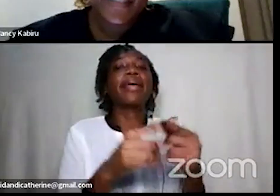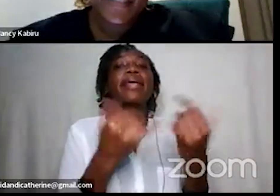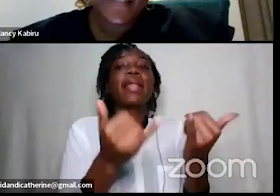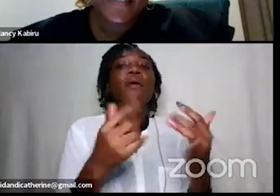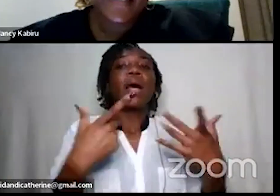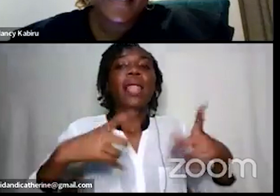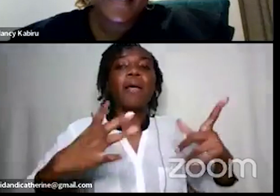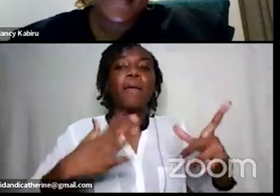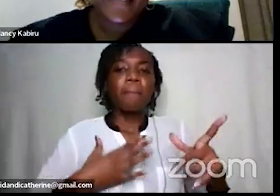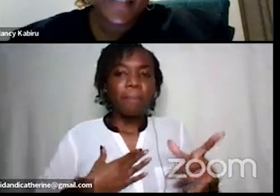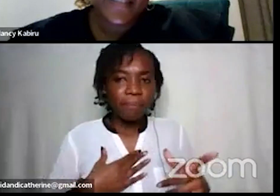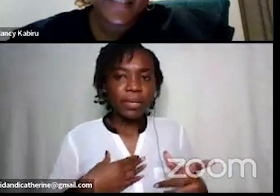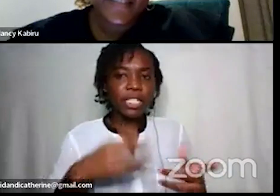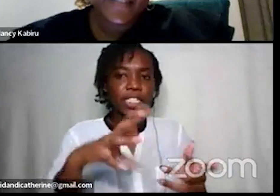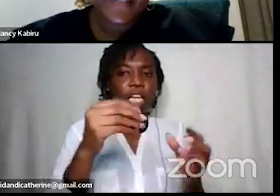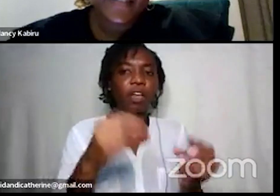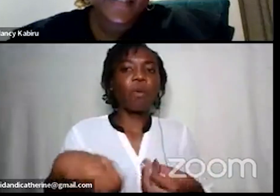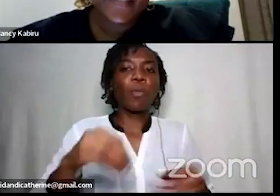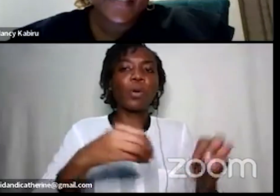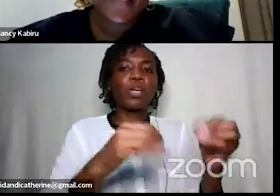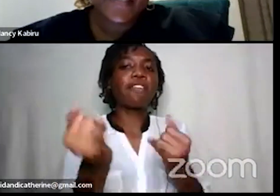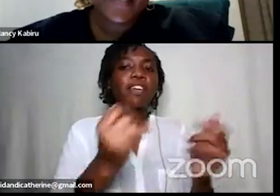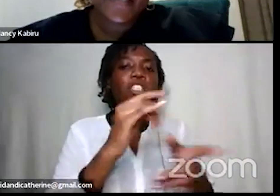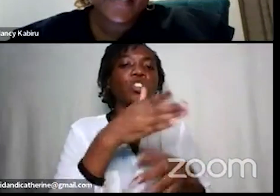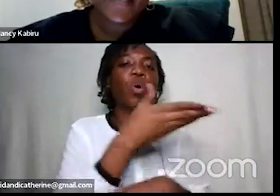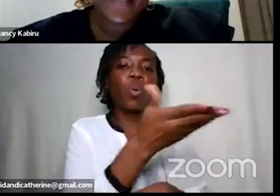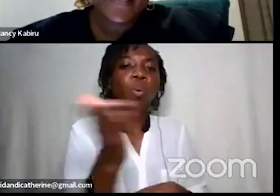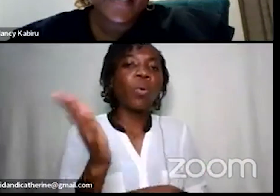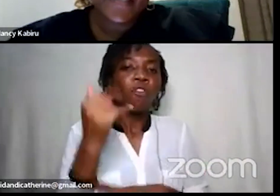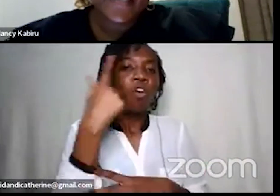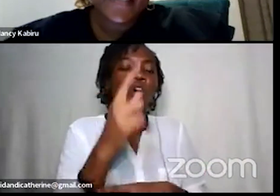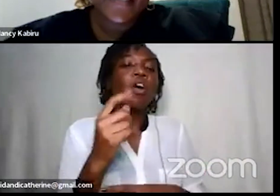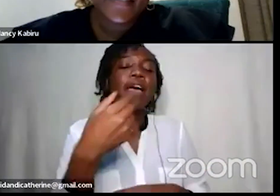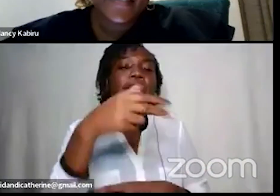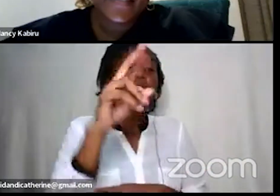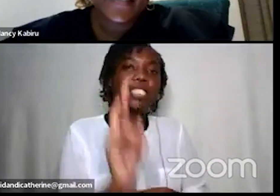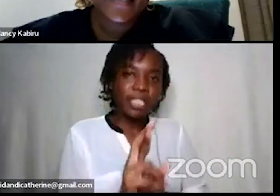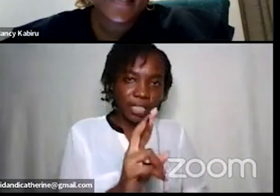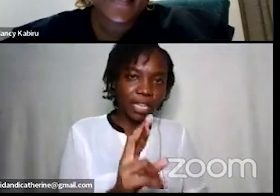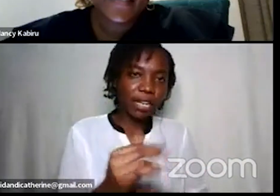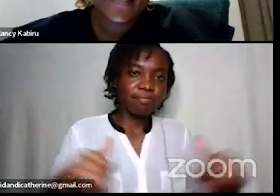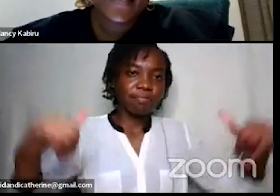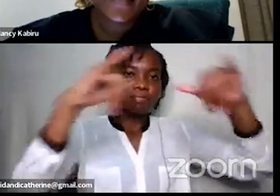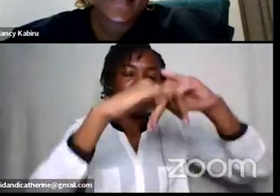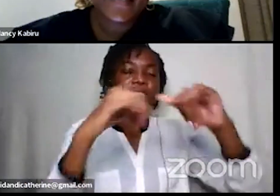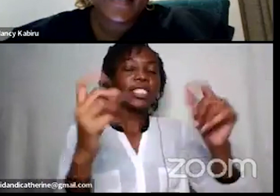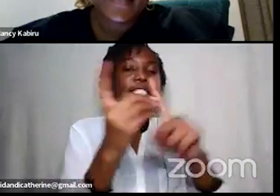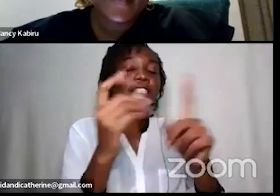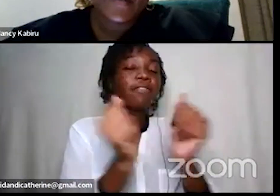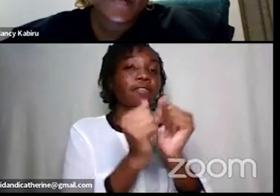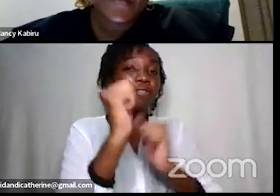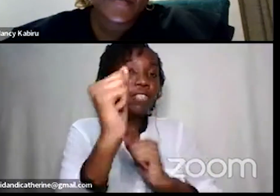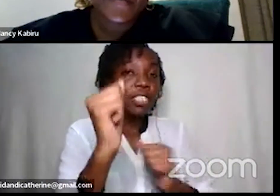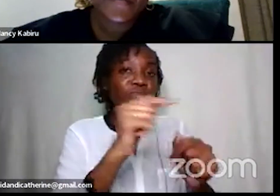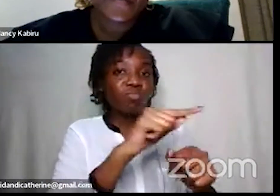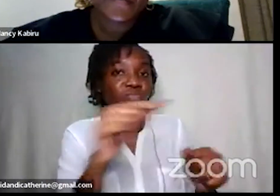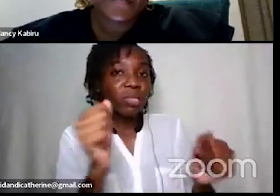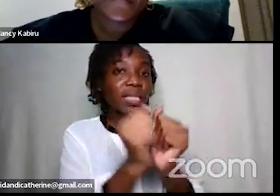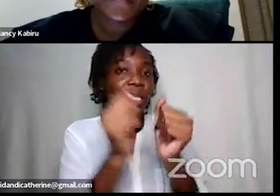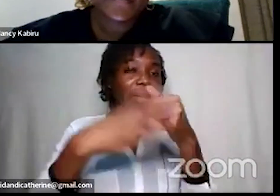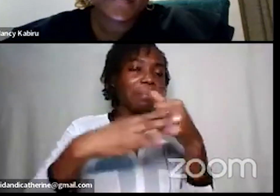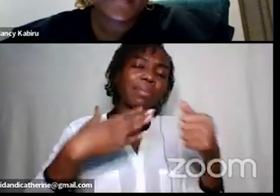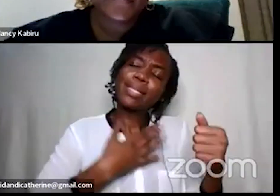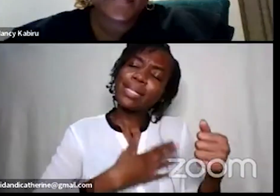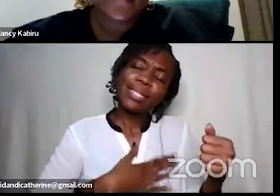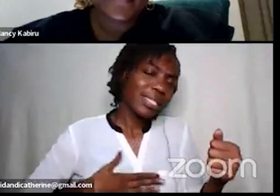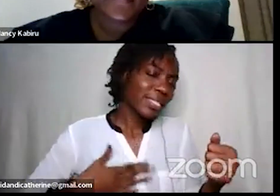take this opportunity to invite all of you for the HR Congress happening from the 15th to 19th in Mombasa. Please come. We are